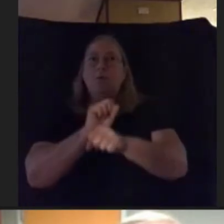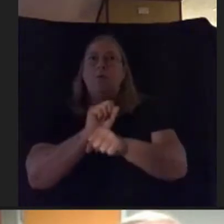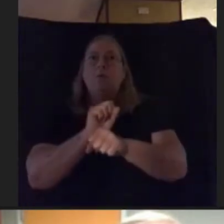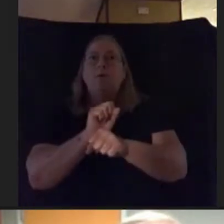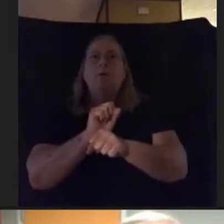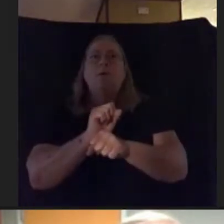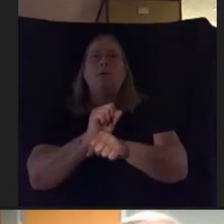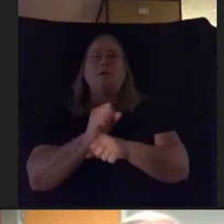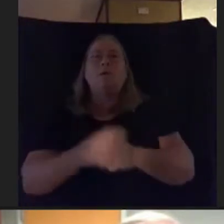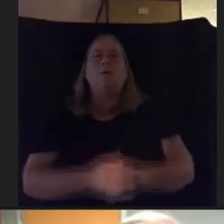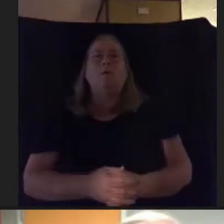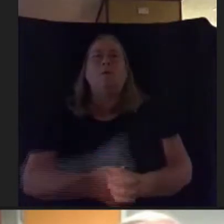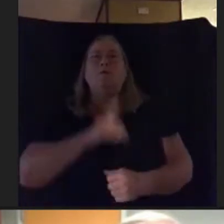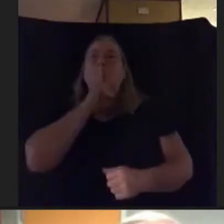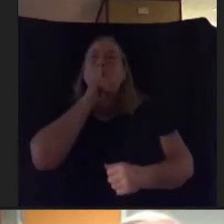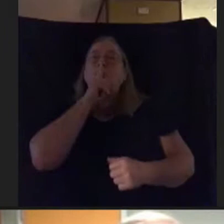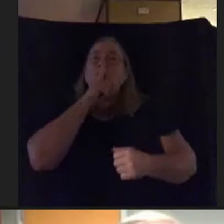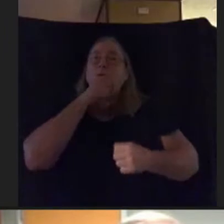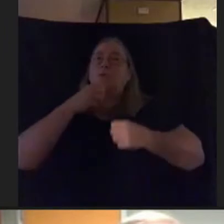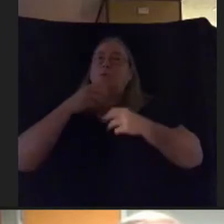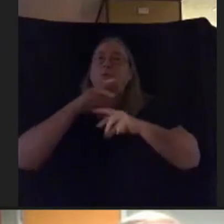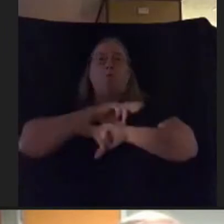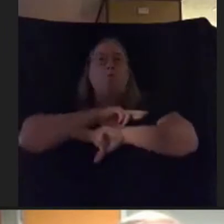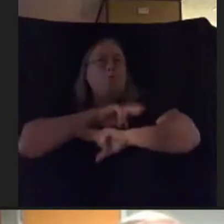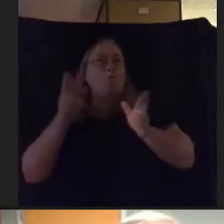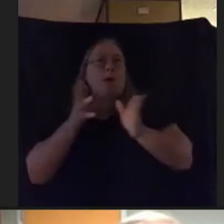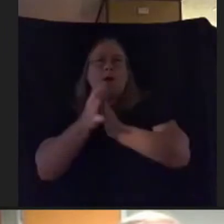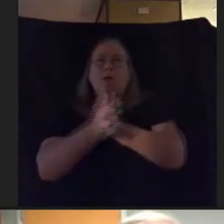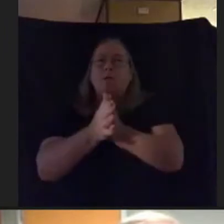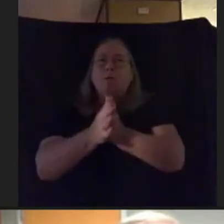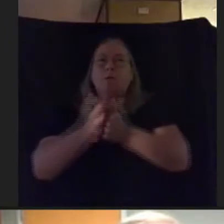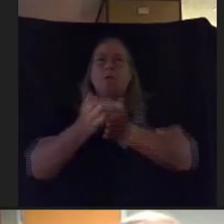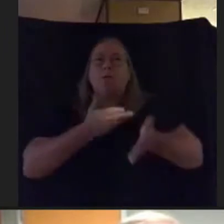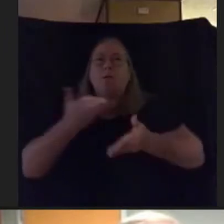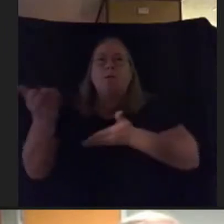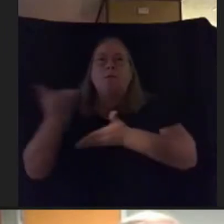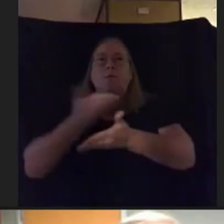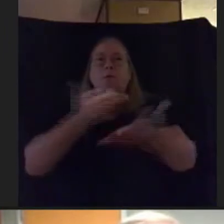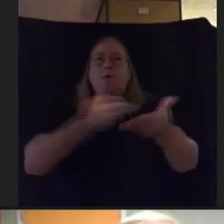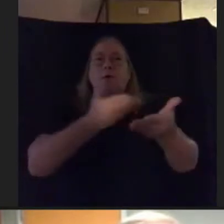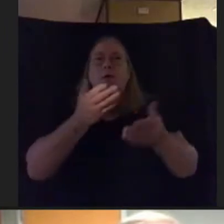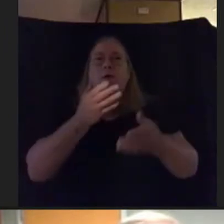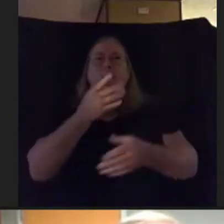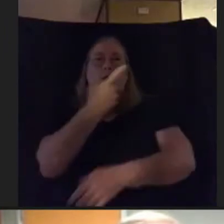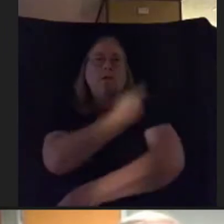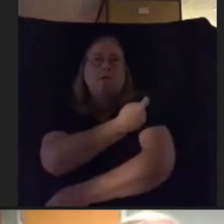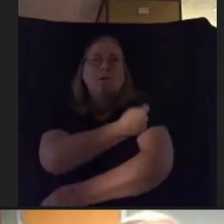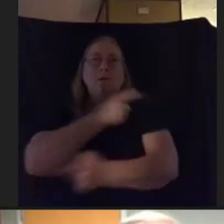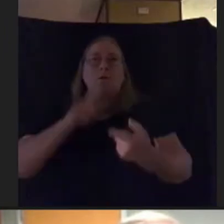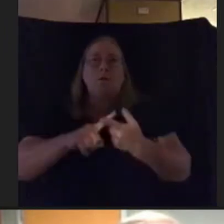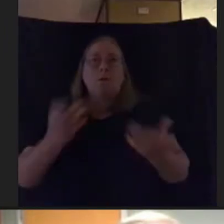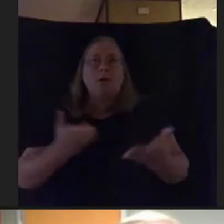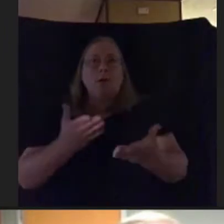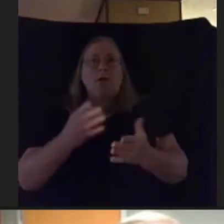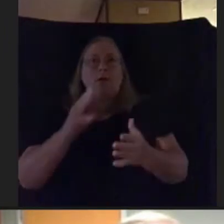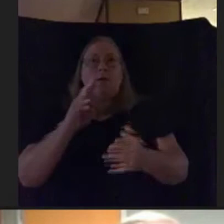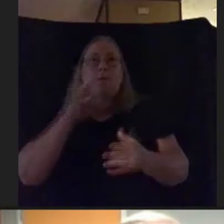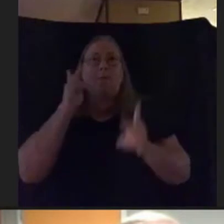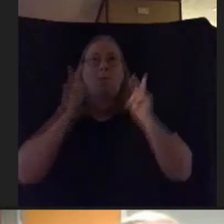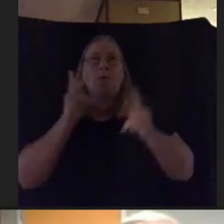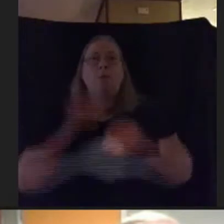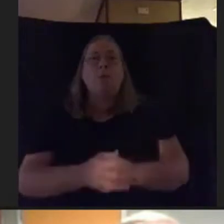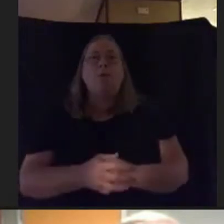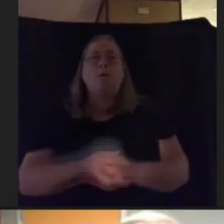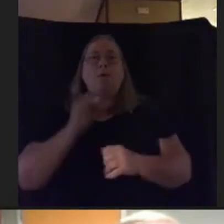We've really ramped up our capacity to deliver vaccines to Mississippians. We've seen great success through our drive-through sites, and we've seen